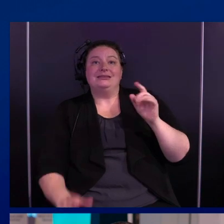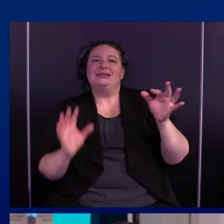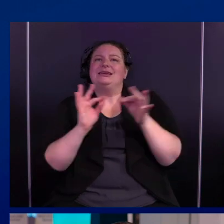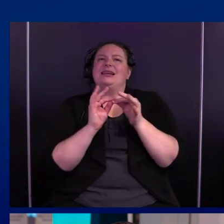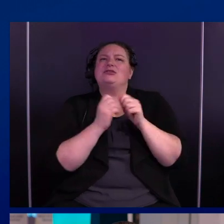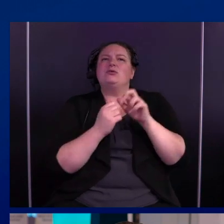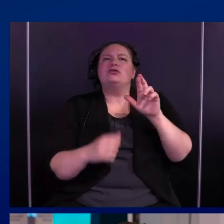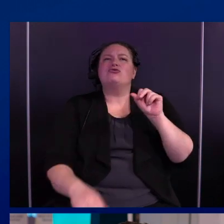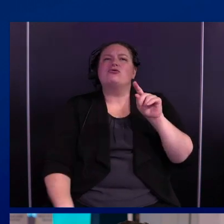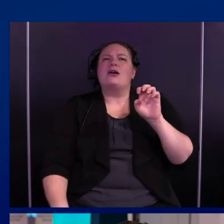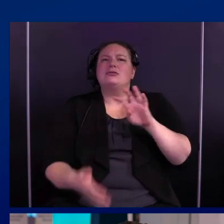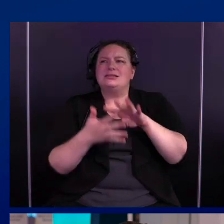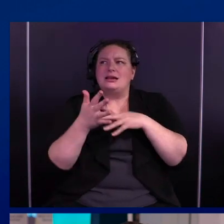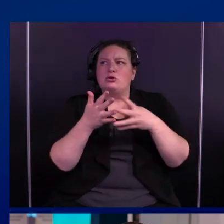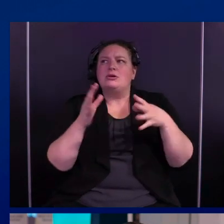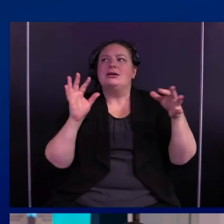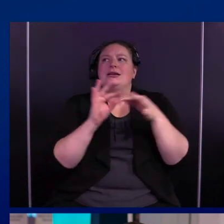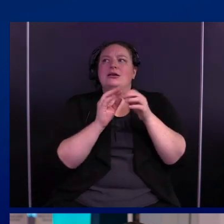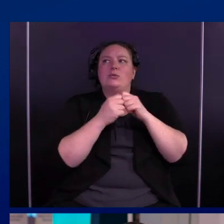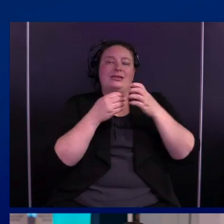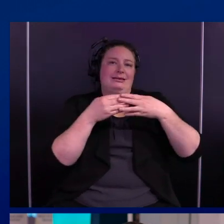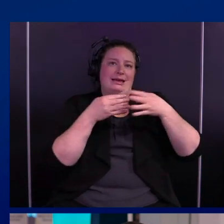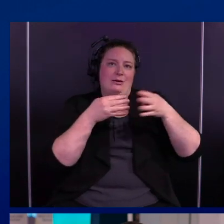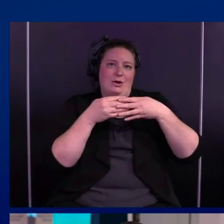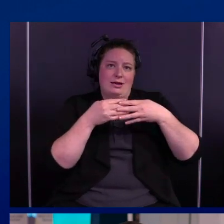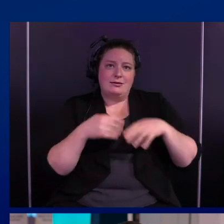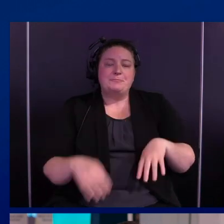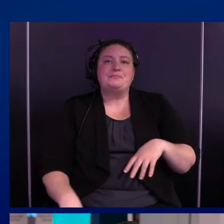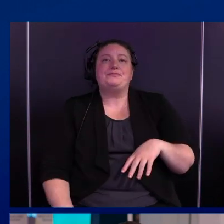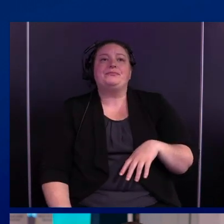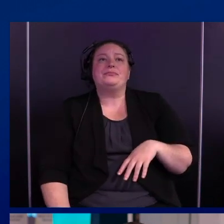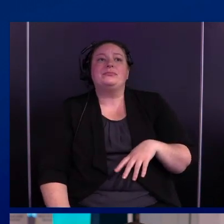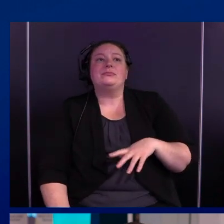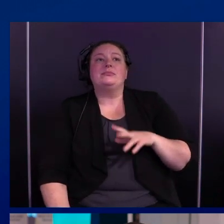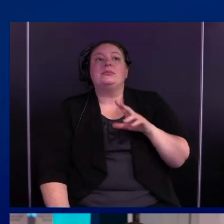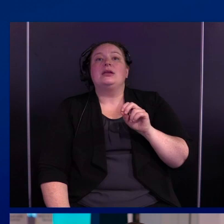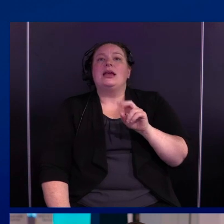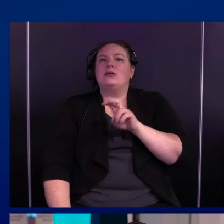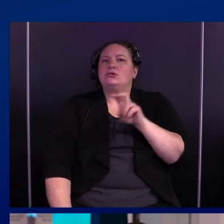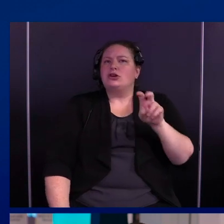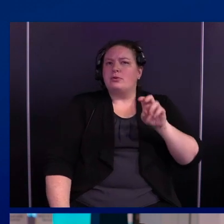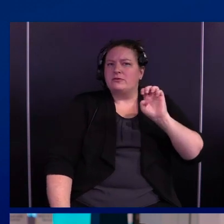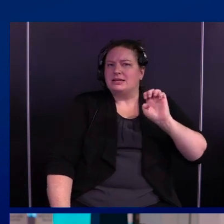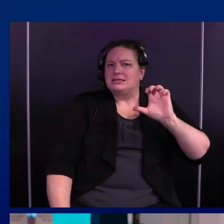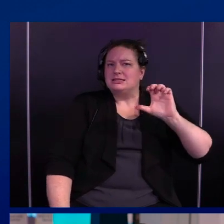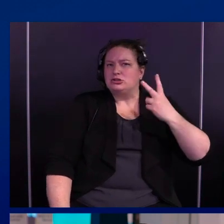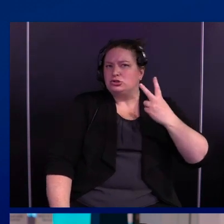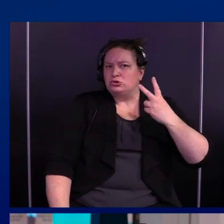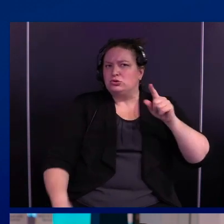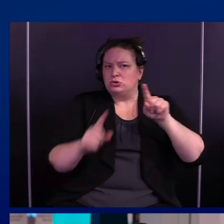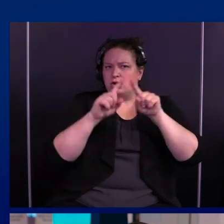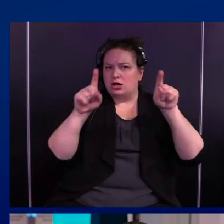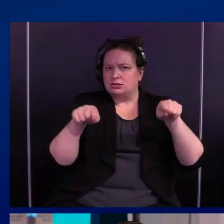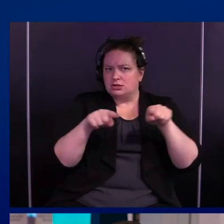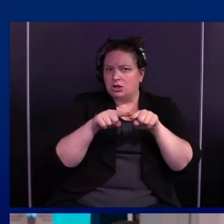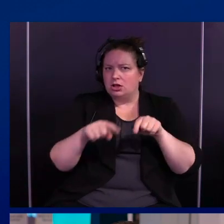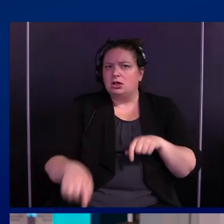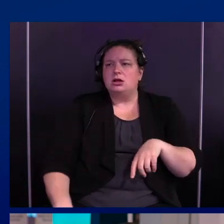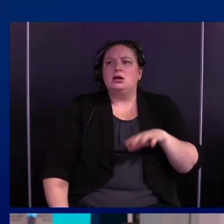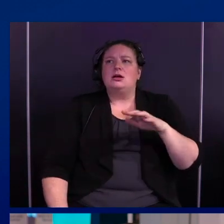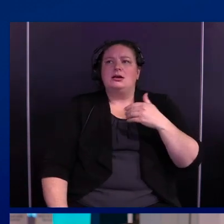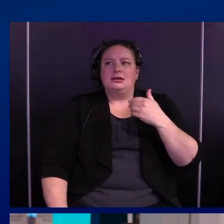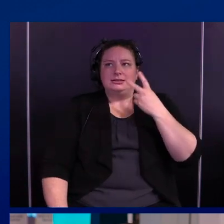internet gateway. And I'll jump over to the EC2 console here. So we'll see my